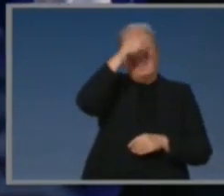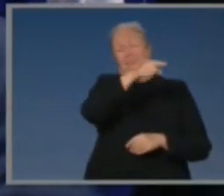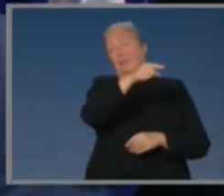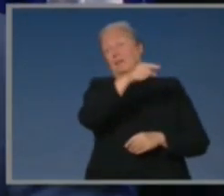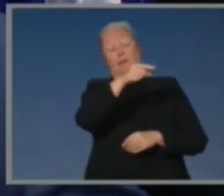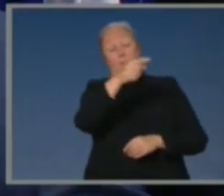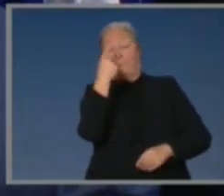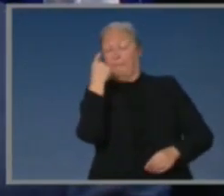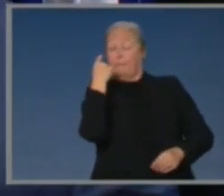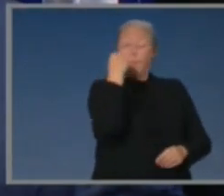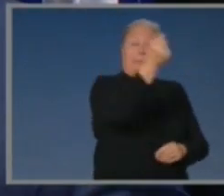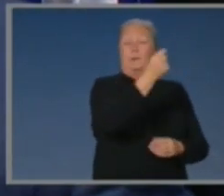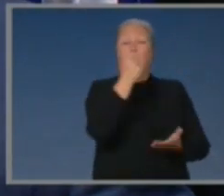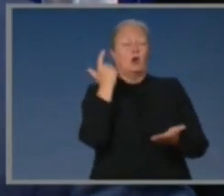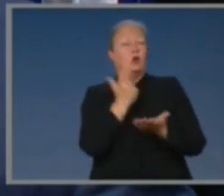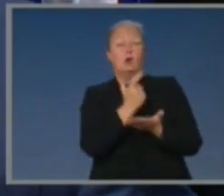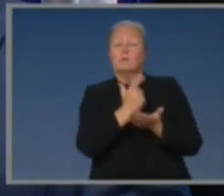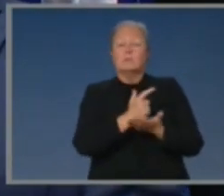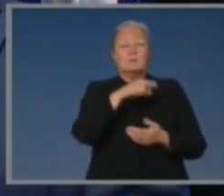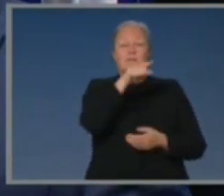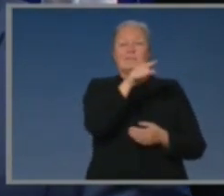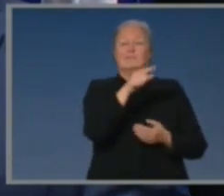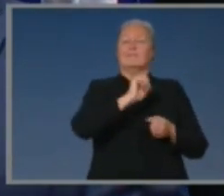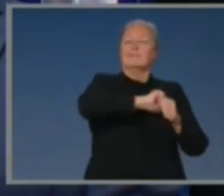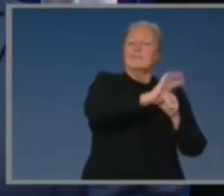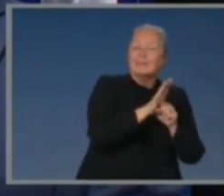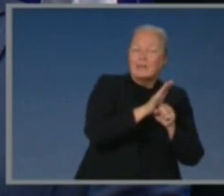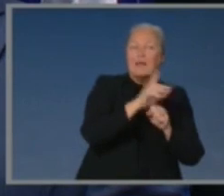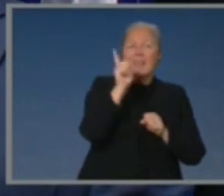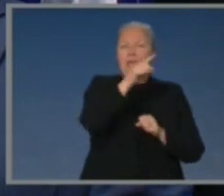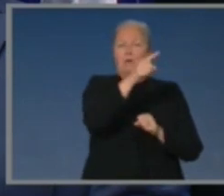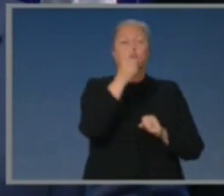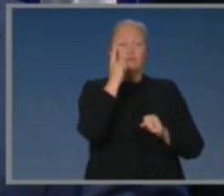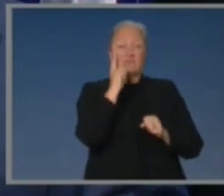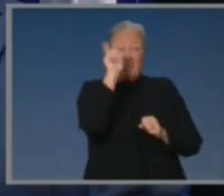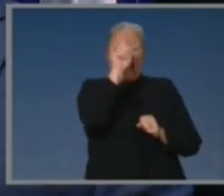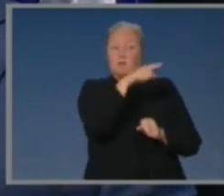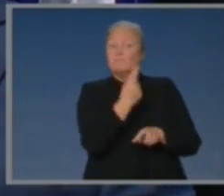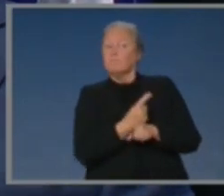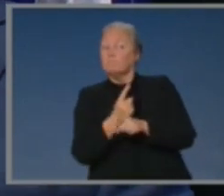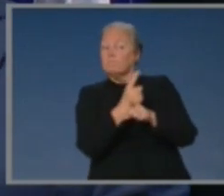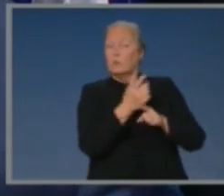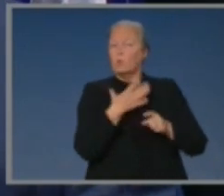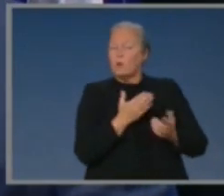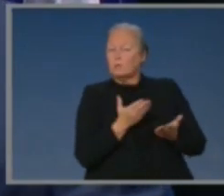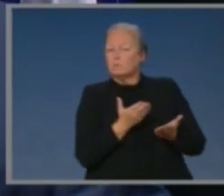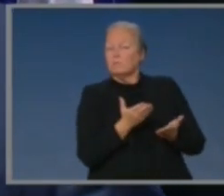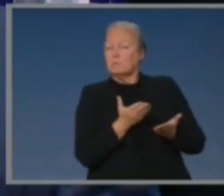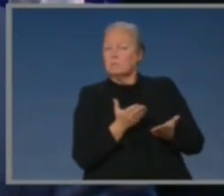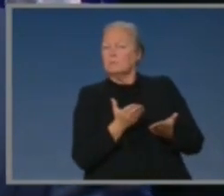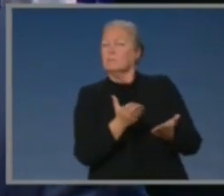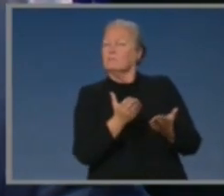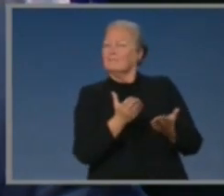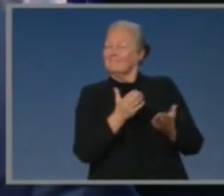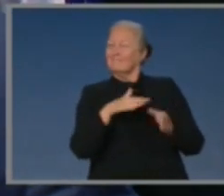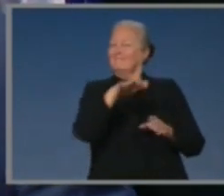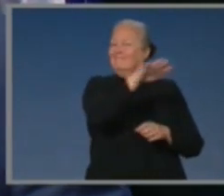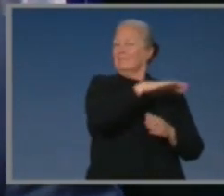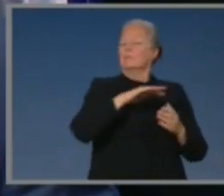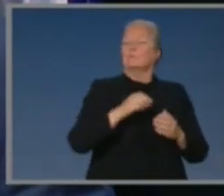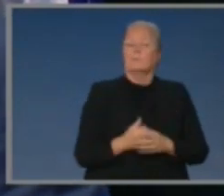And they're also looking at easing. And they're not allowing any movement in those cases to prevent